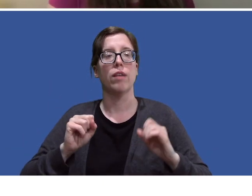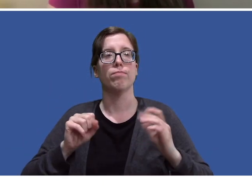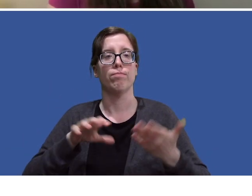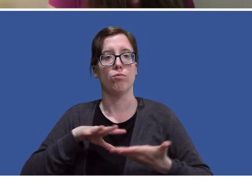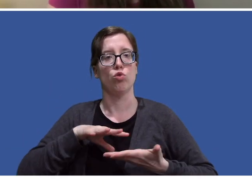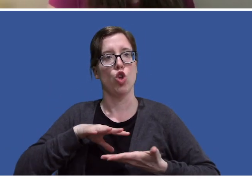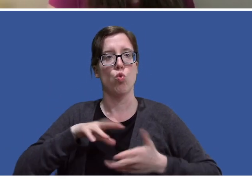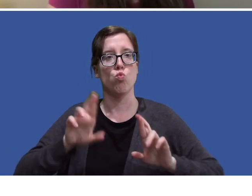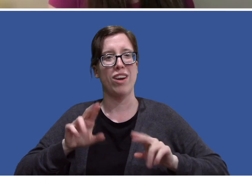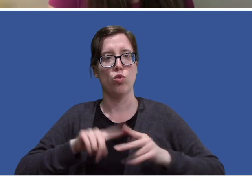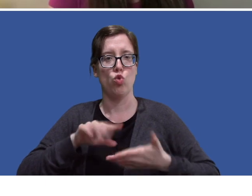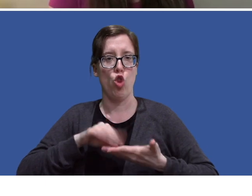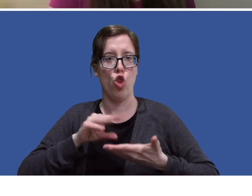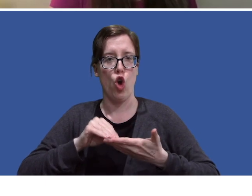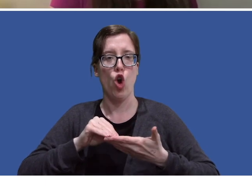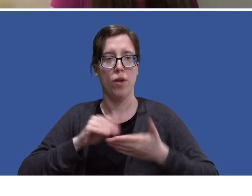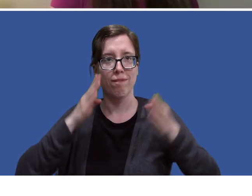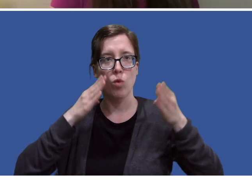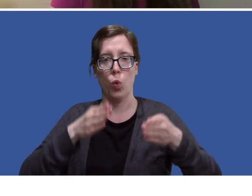be dysregulated.